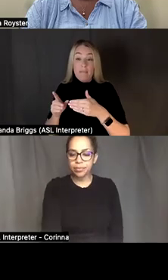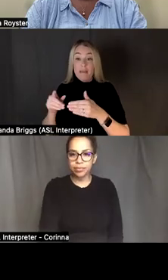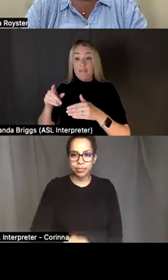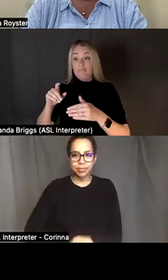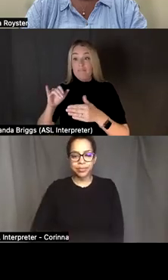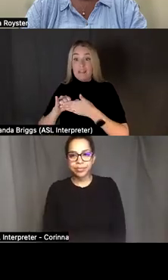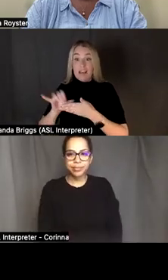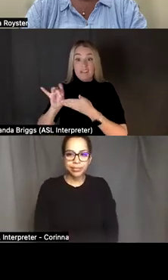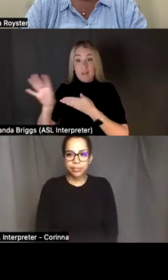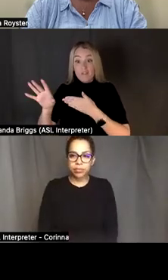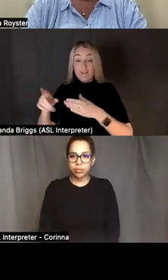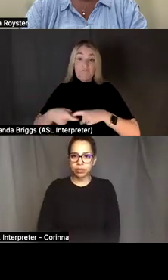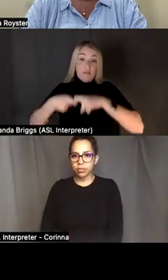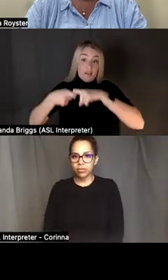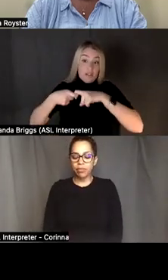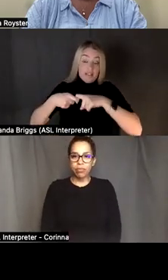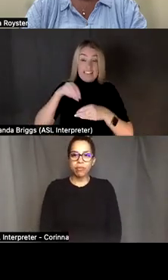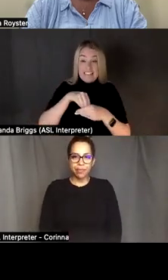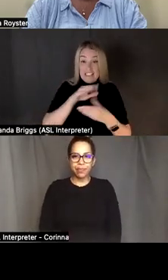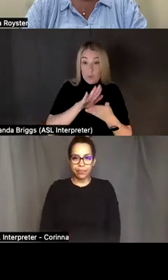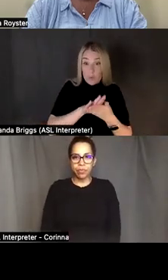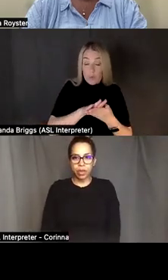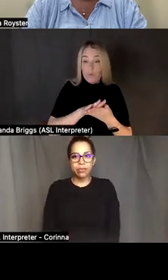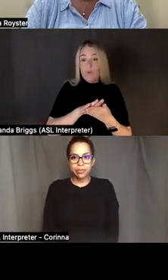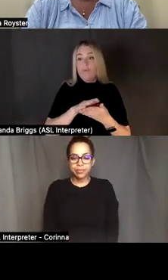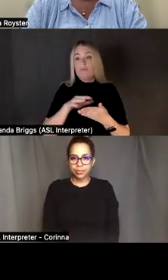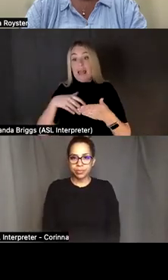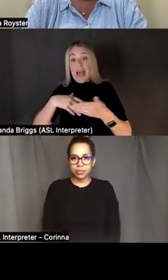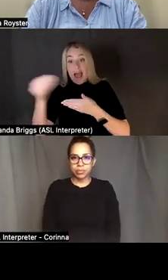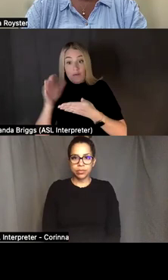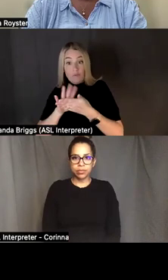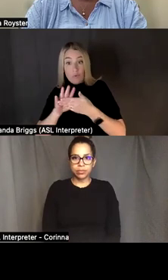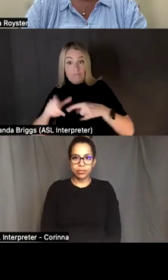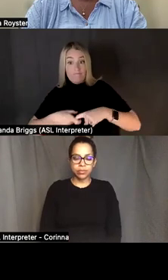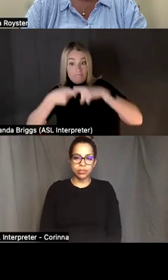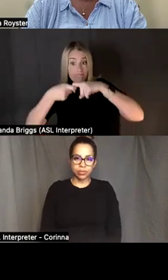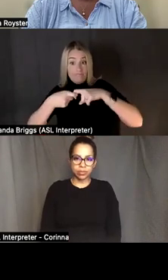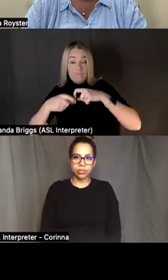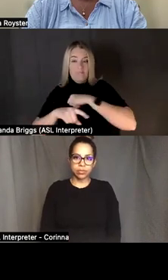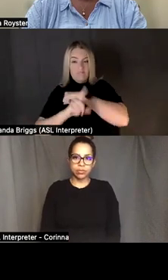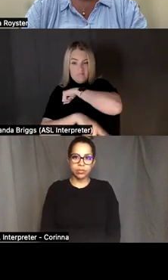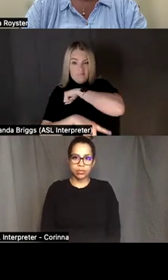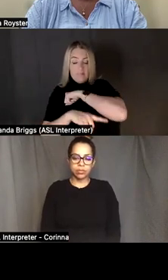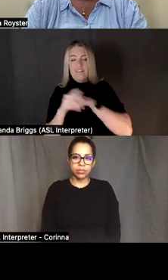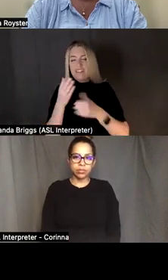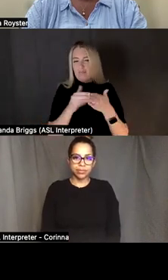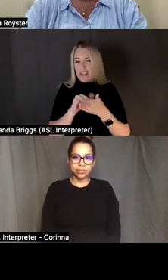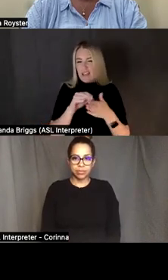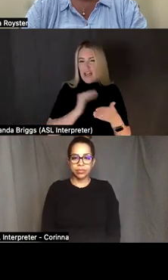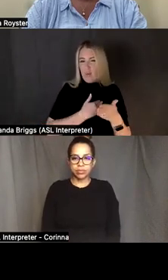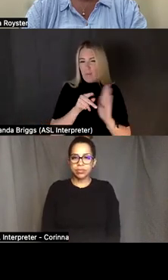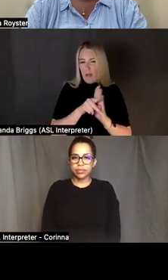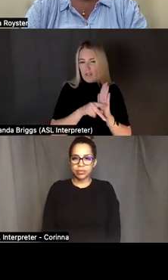out of school. It depends on what the incident is. Some of that is detailed in our school discipline policy.